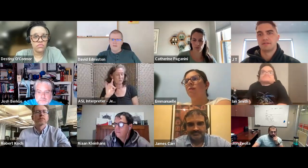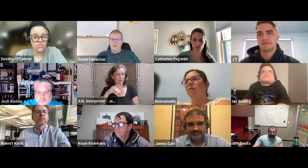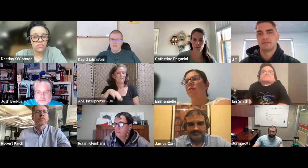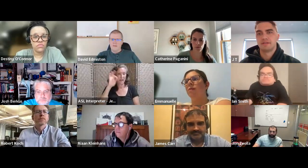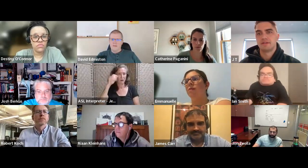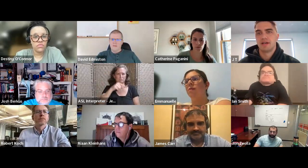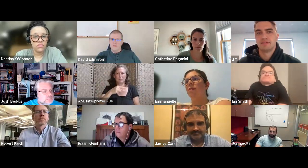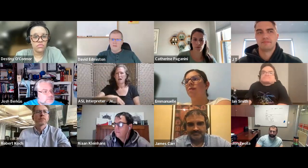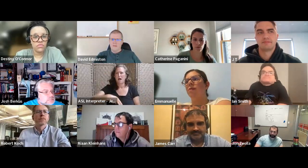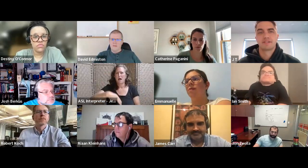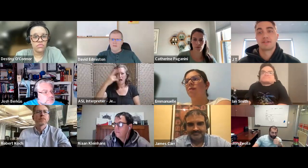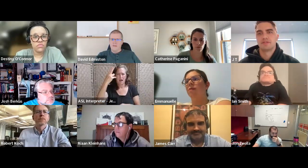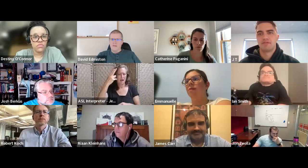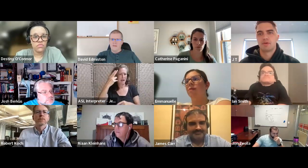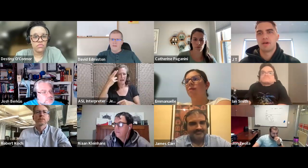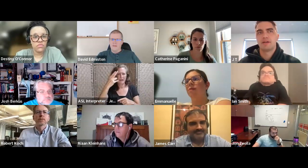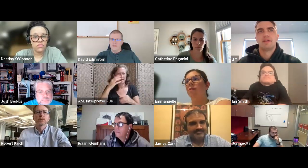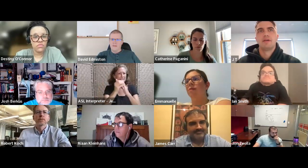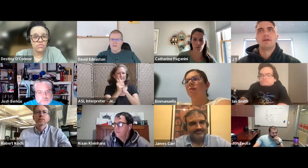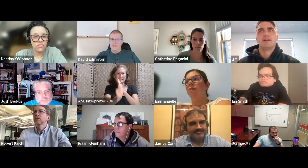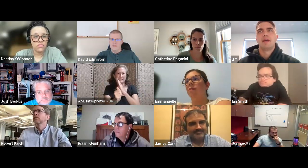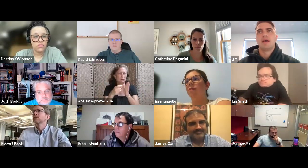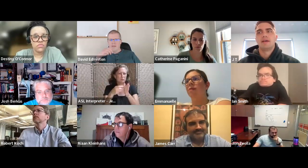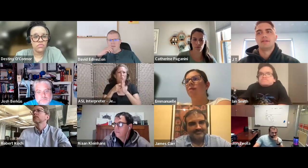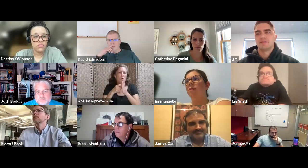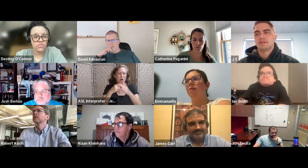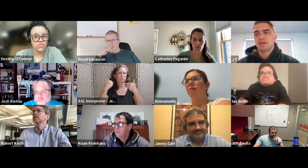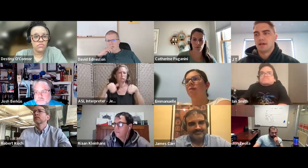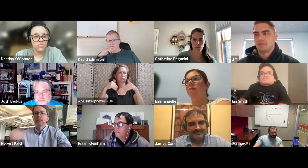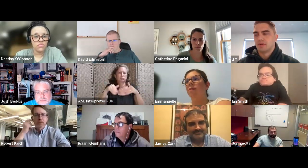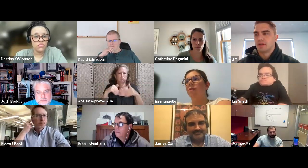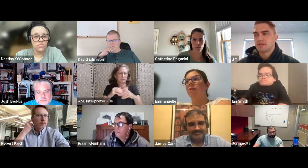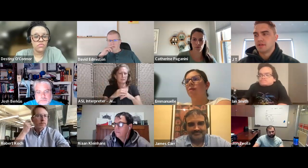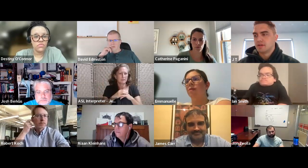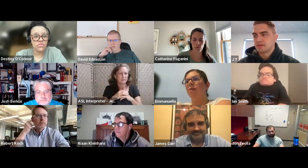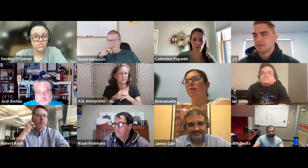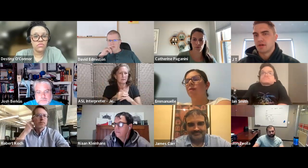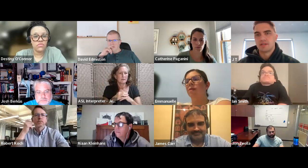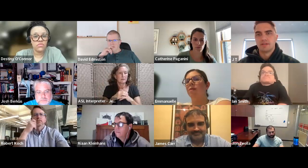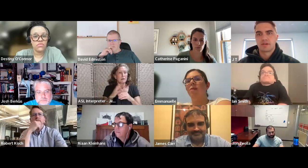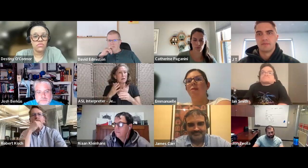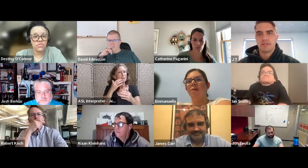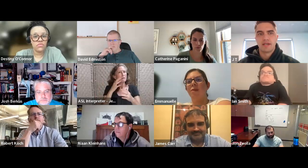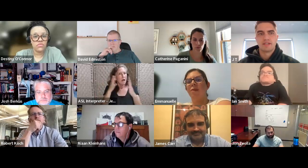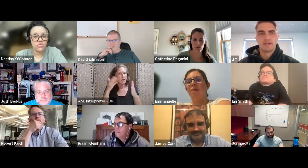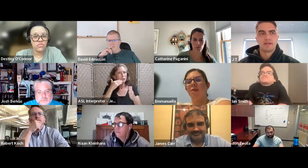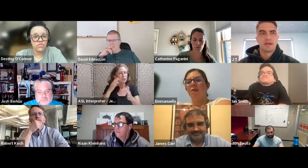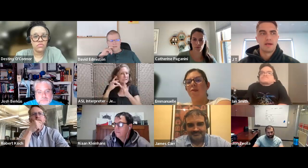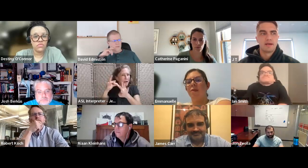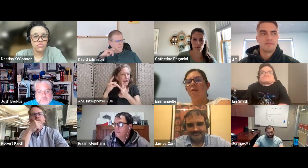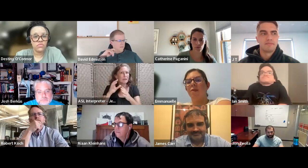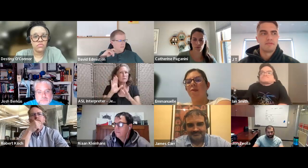high skill set required. And although there's, you know, lots of good guides and